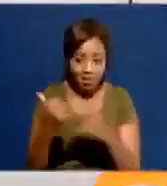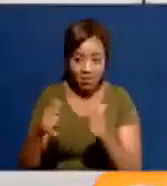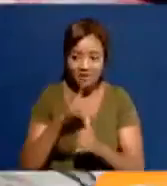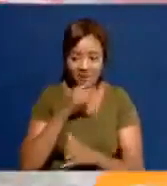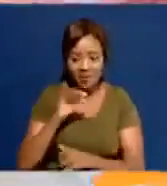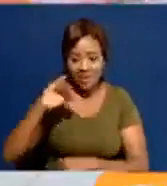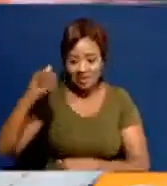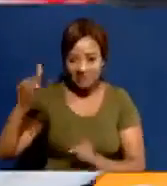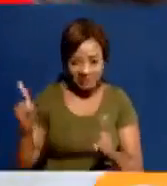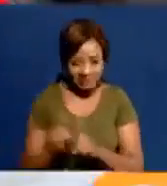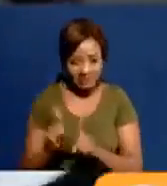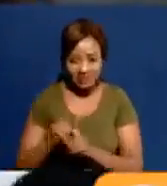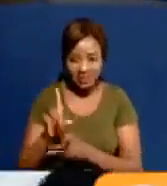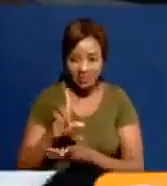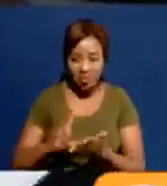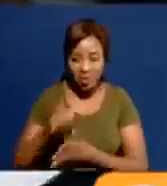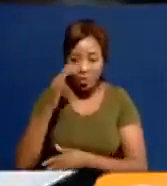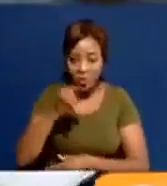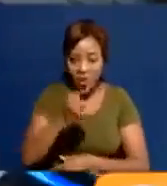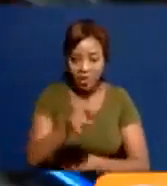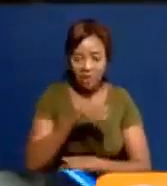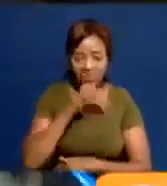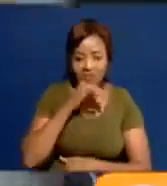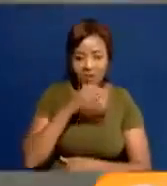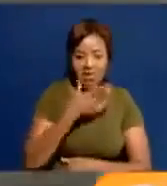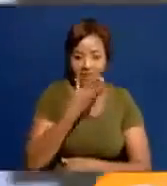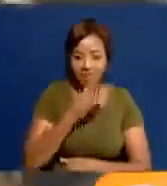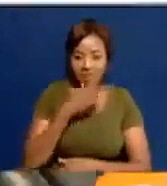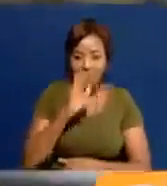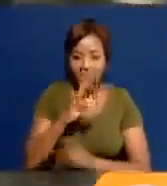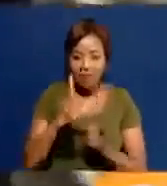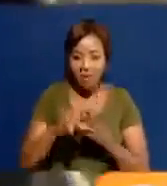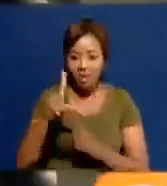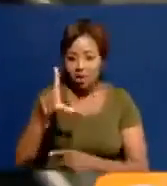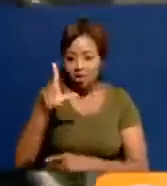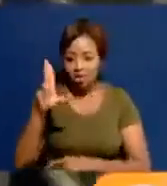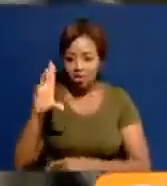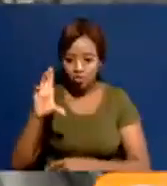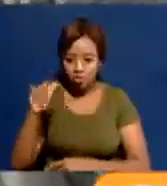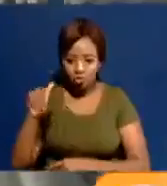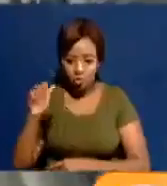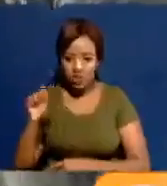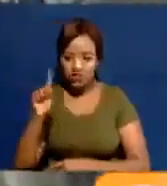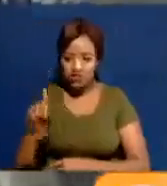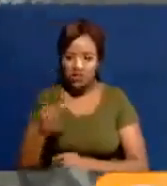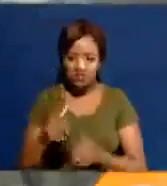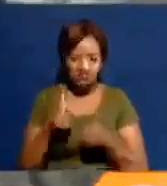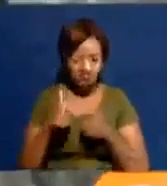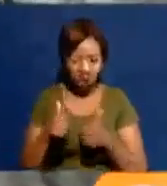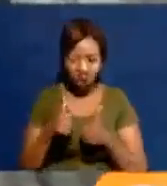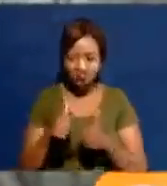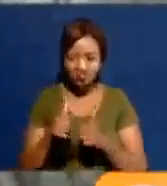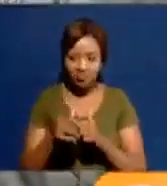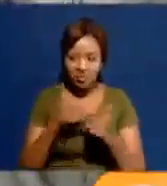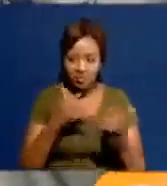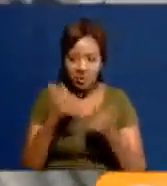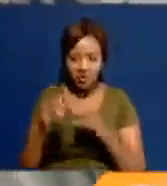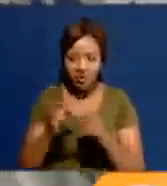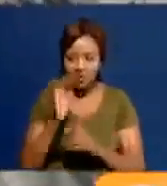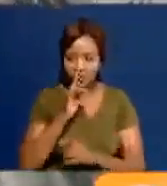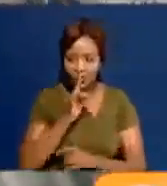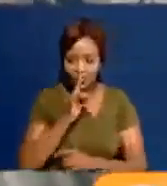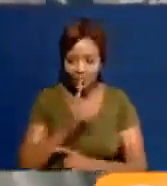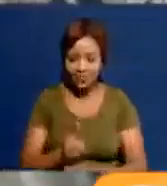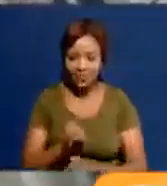very stadium. Aymen is the son of Lucas Onyango, a Kenyan rugby legend who lit up the rugby world both in Kenya and in England, where he